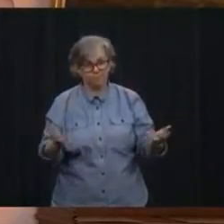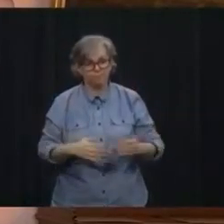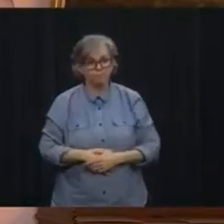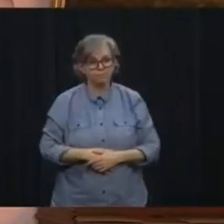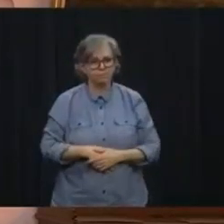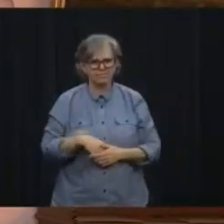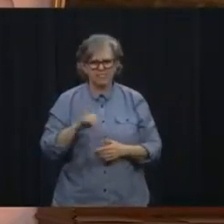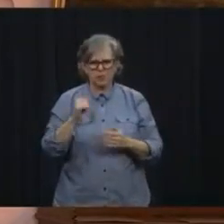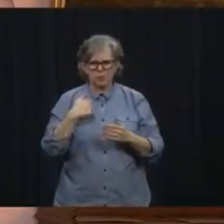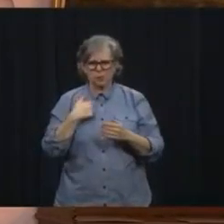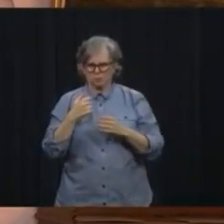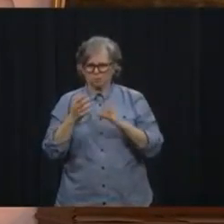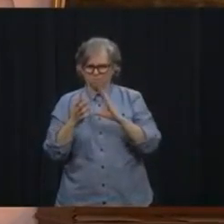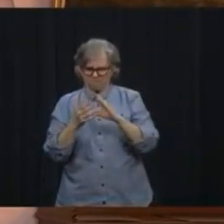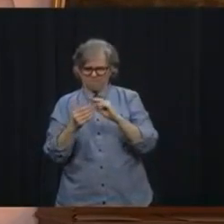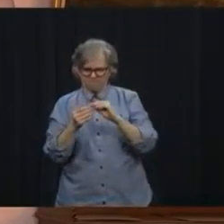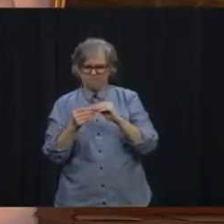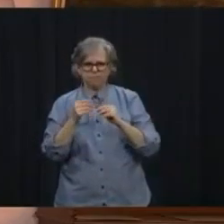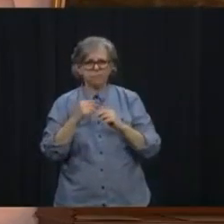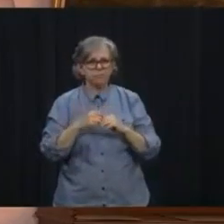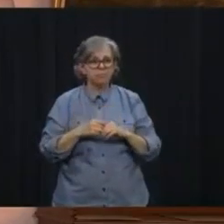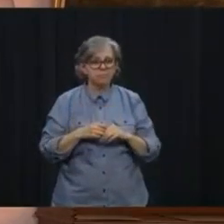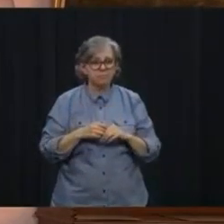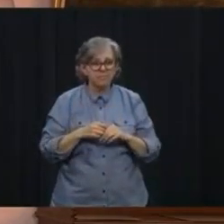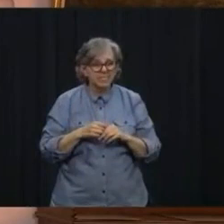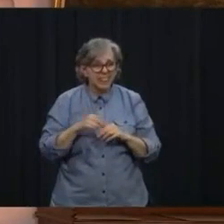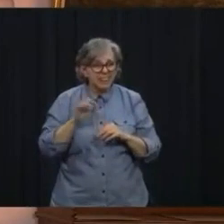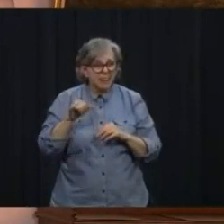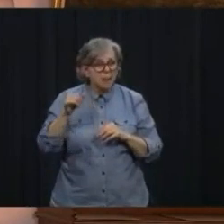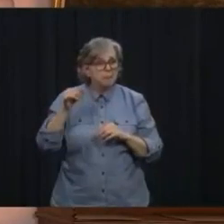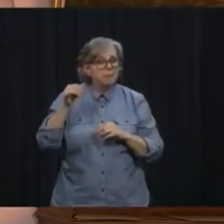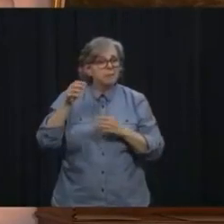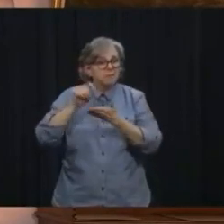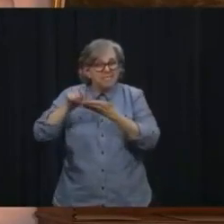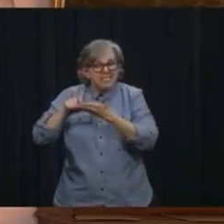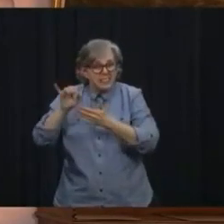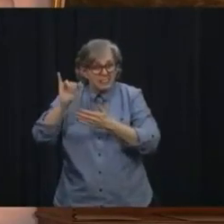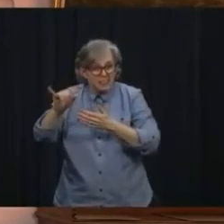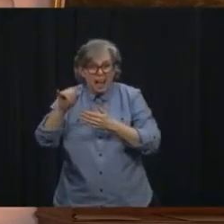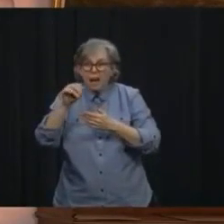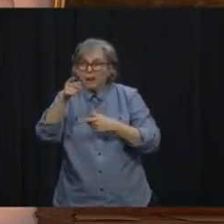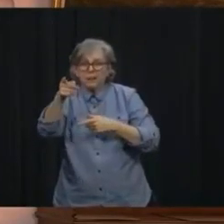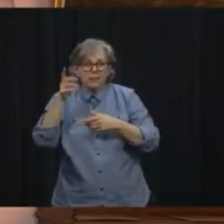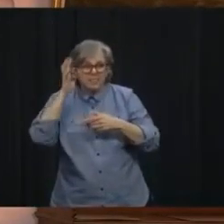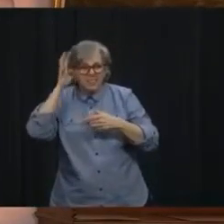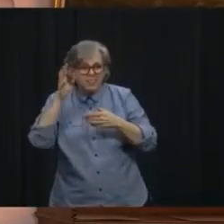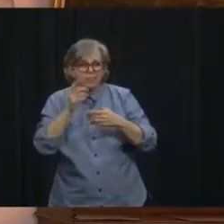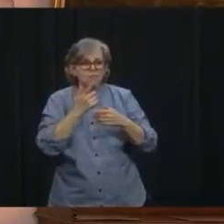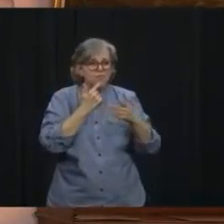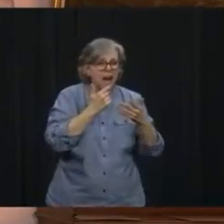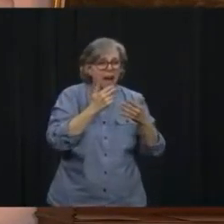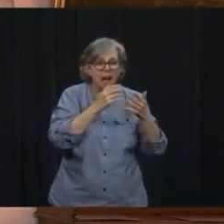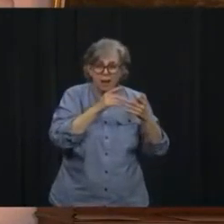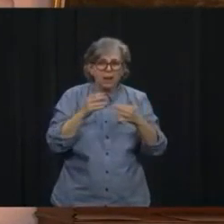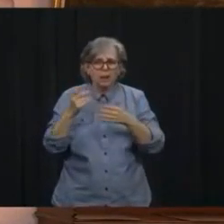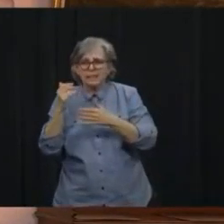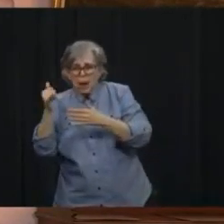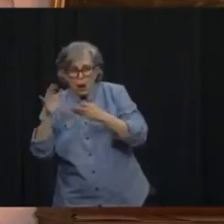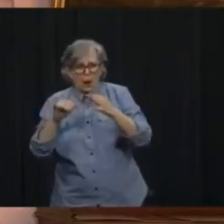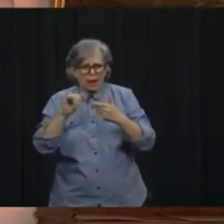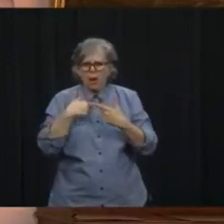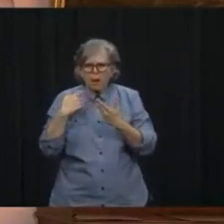final thought to the reporters out there that are covering this. We appreciate what you're doing to help get these messages out. We